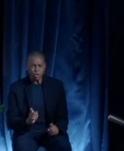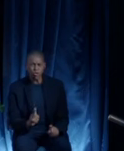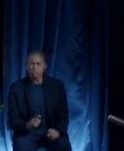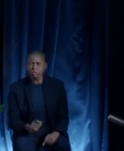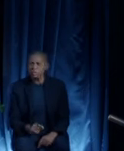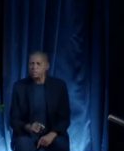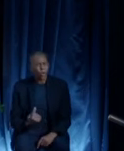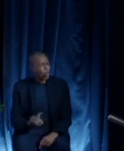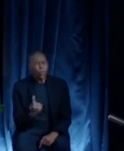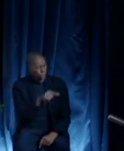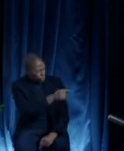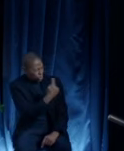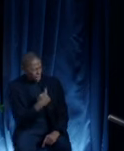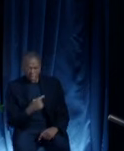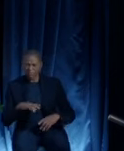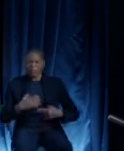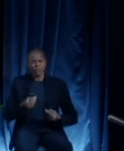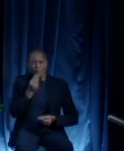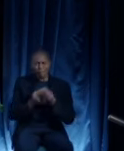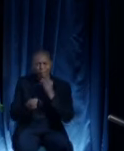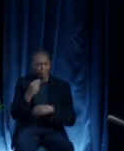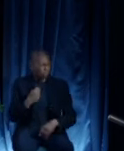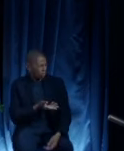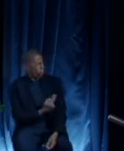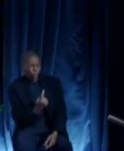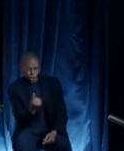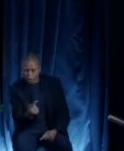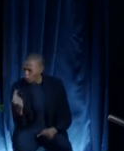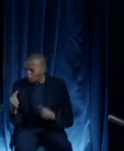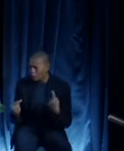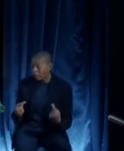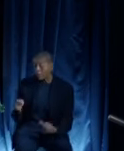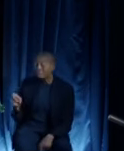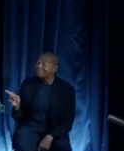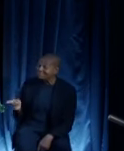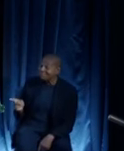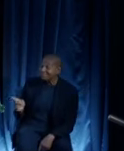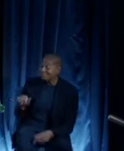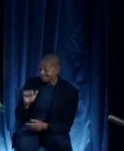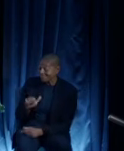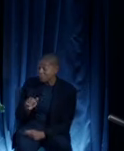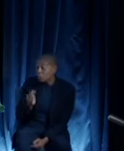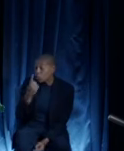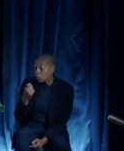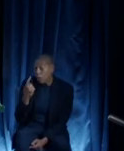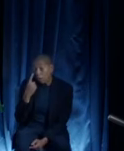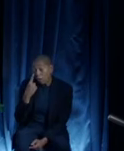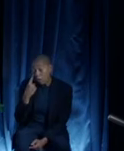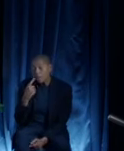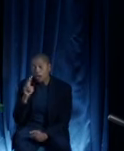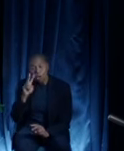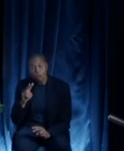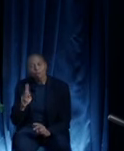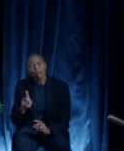king's expense. Yeah. I'm just going to check. You can track it. You can go to household